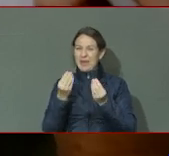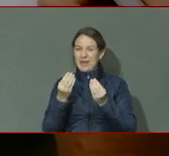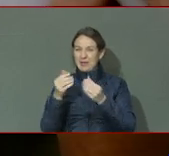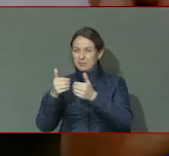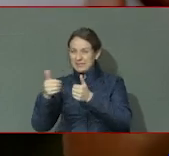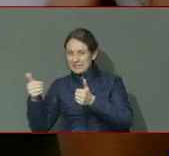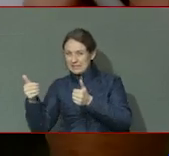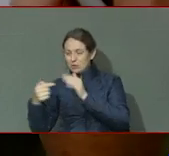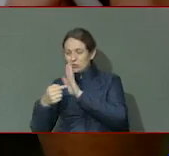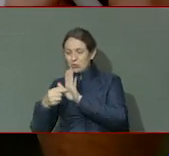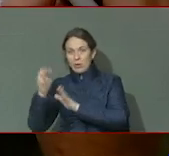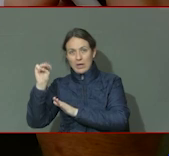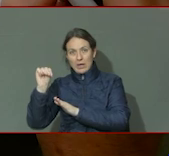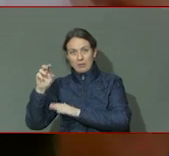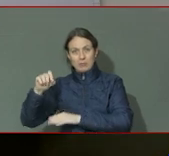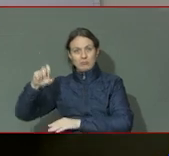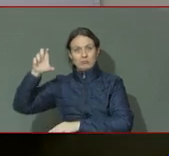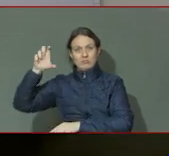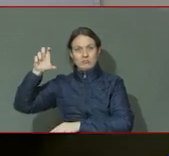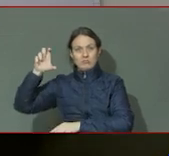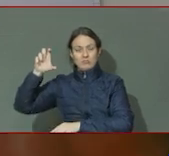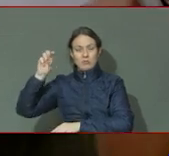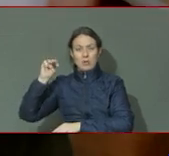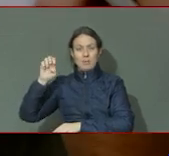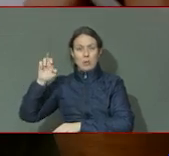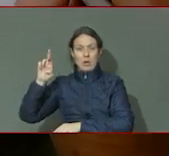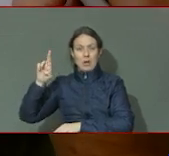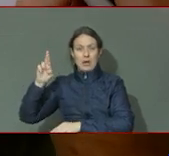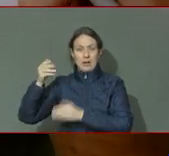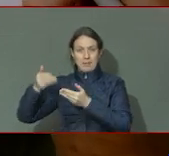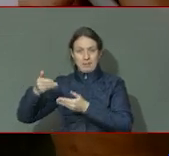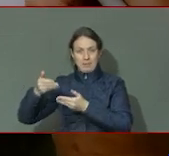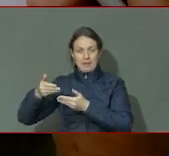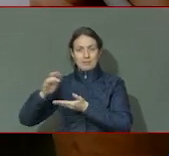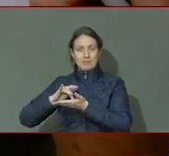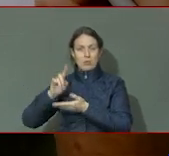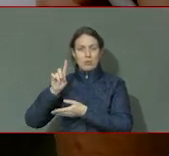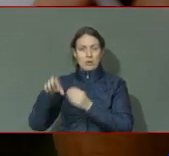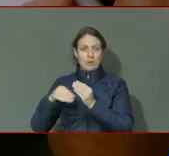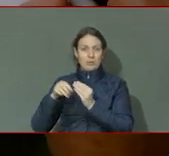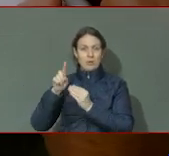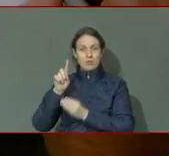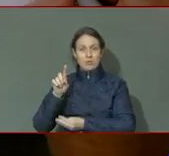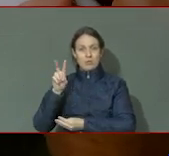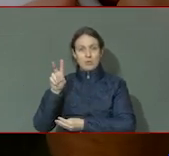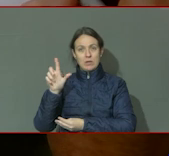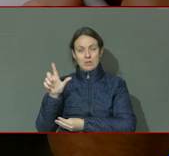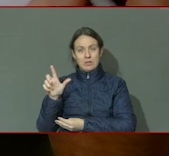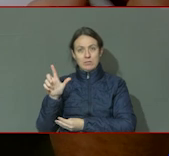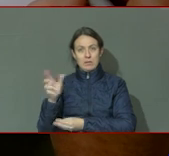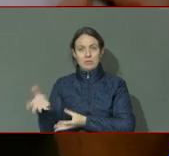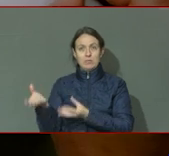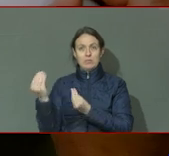you calculate capital M, the molar mass. That will be 1 plus 127, and it gives